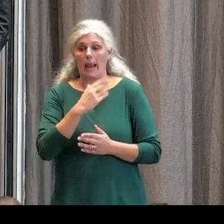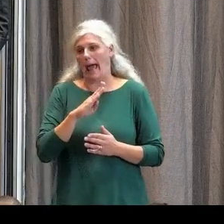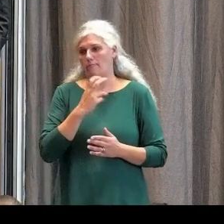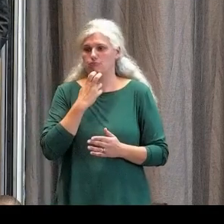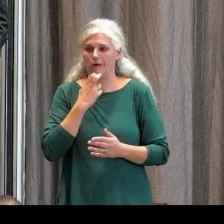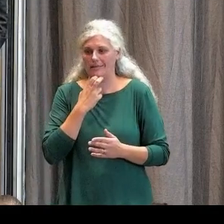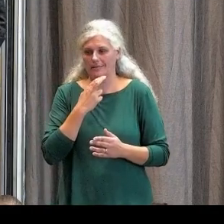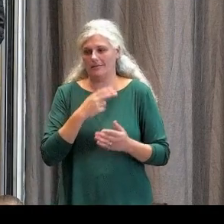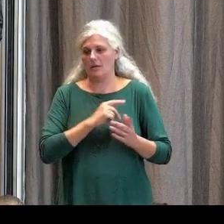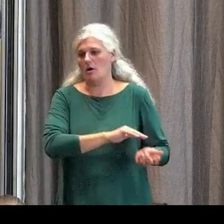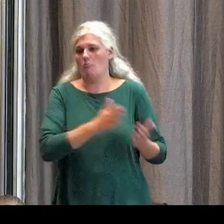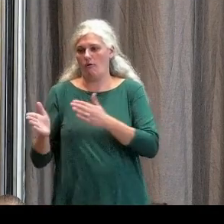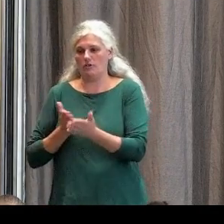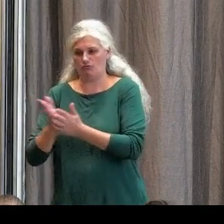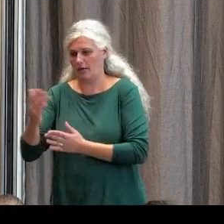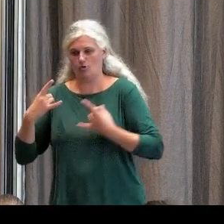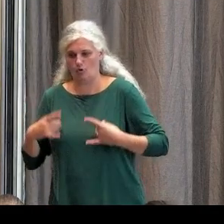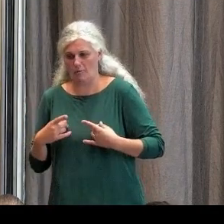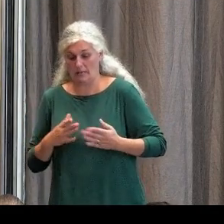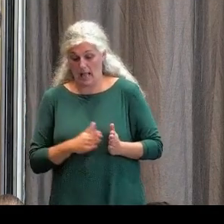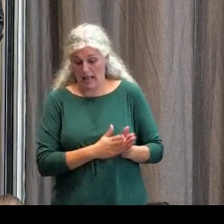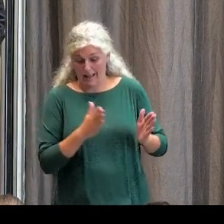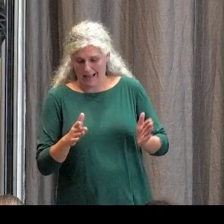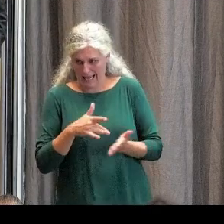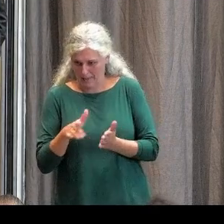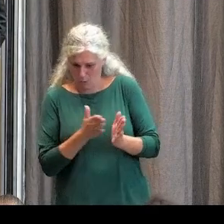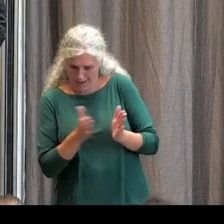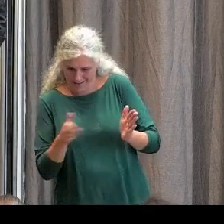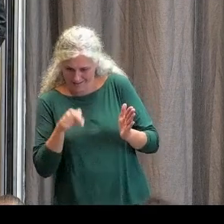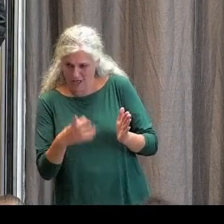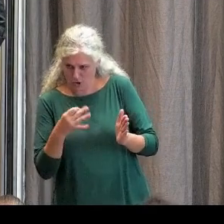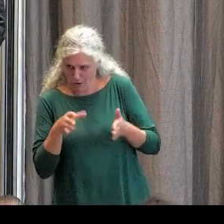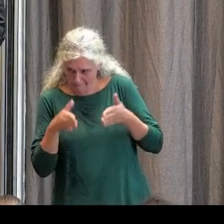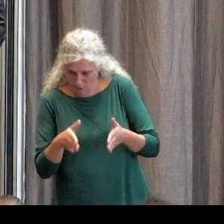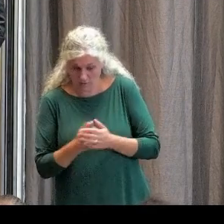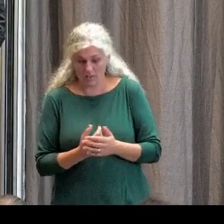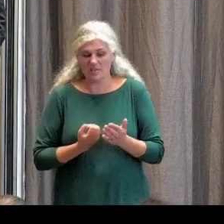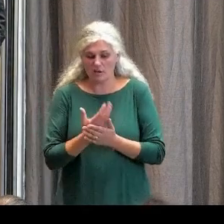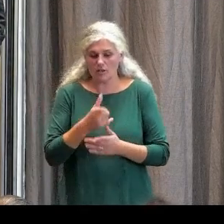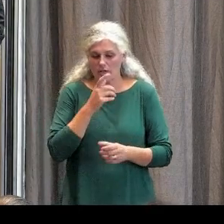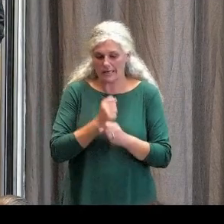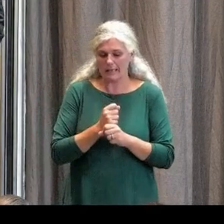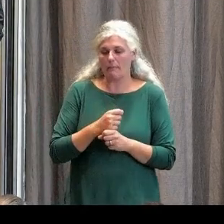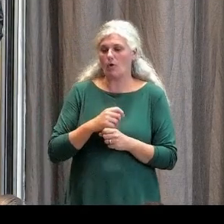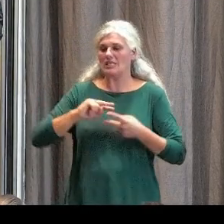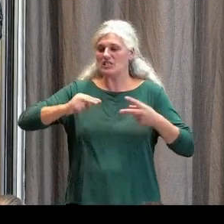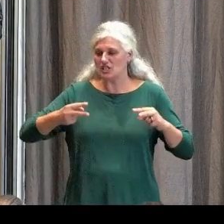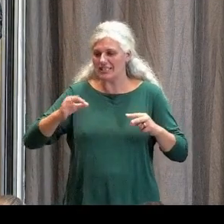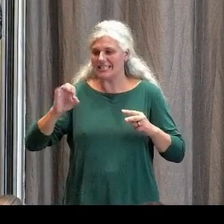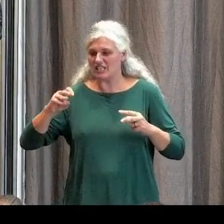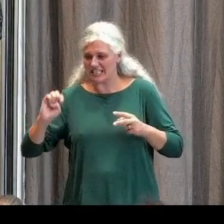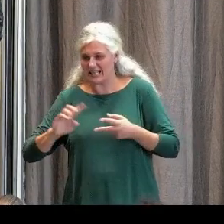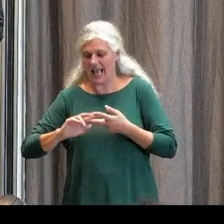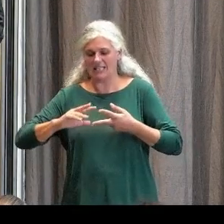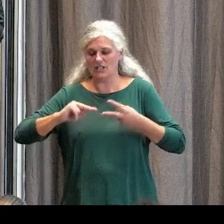rat into humans. So I'll tell you a little bit about that story, and I'm going to talk a bit about genes and gene therapy